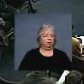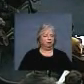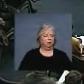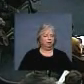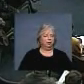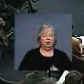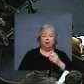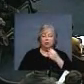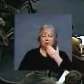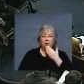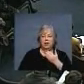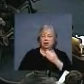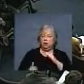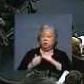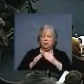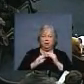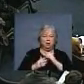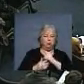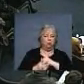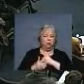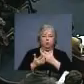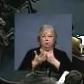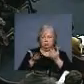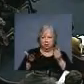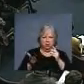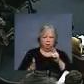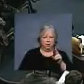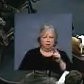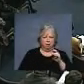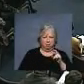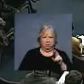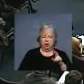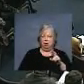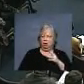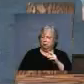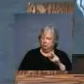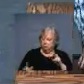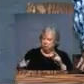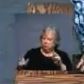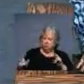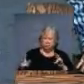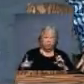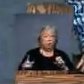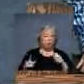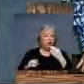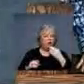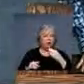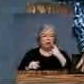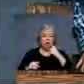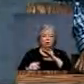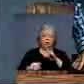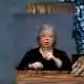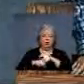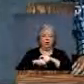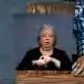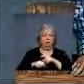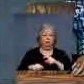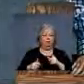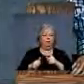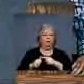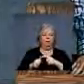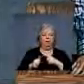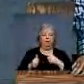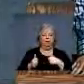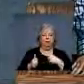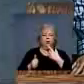Well, thank you, City Board, Mr. Mayor, Mr. Moore. Thank you for your time. And first of all, I just want to open